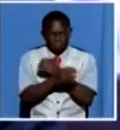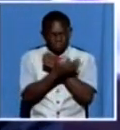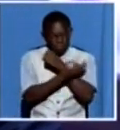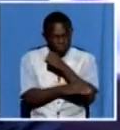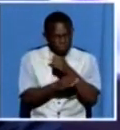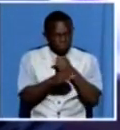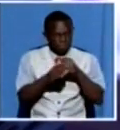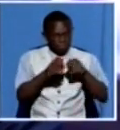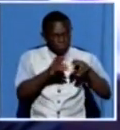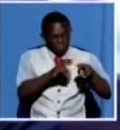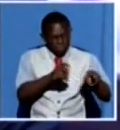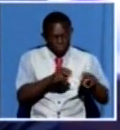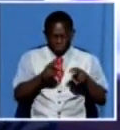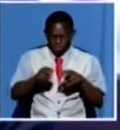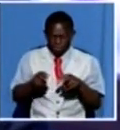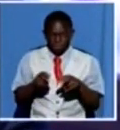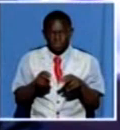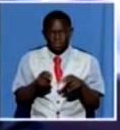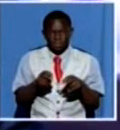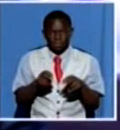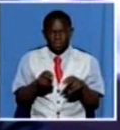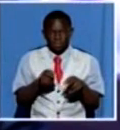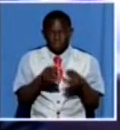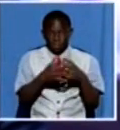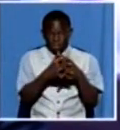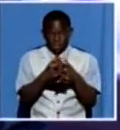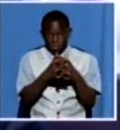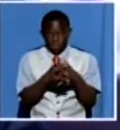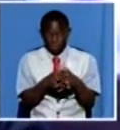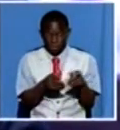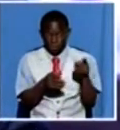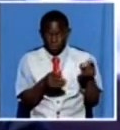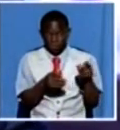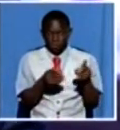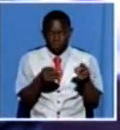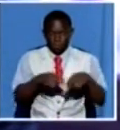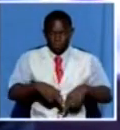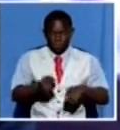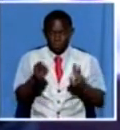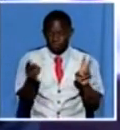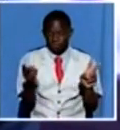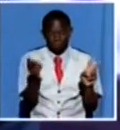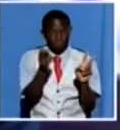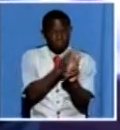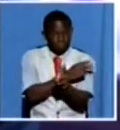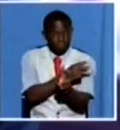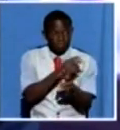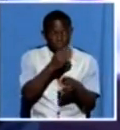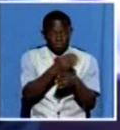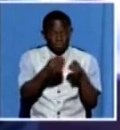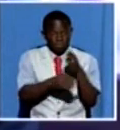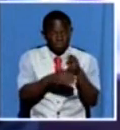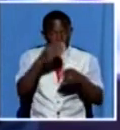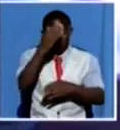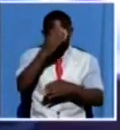on the dual carriageway in America, it is costing $12 million. Is